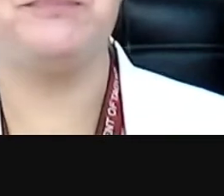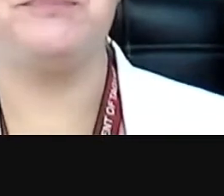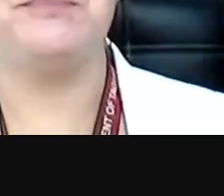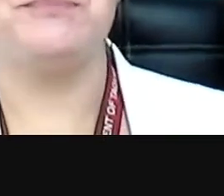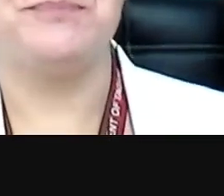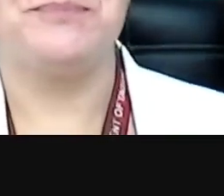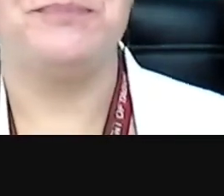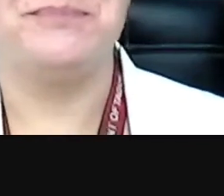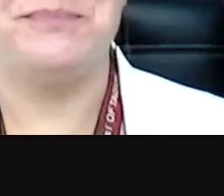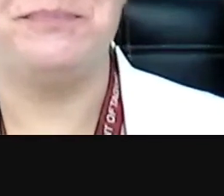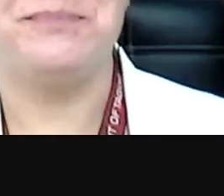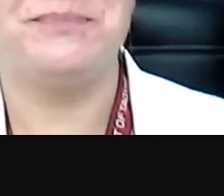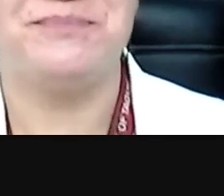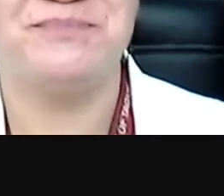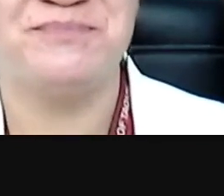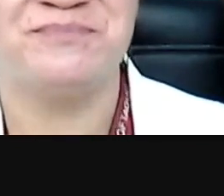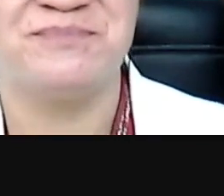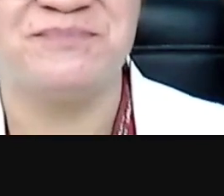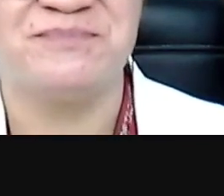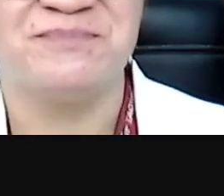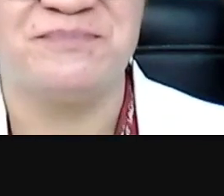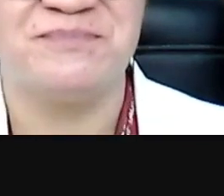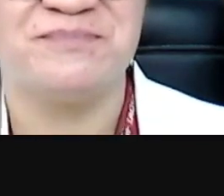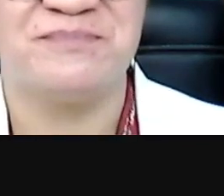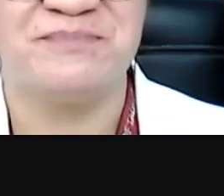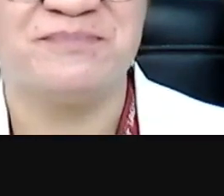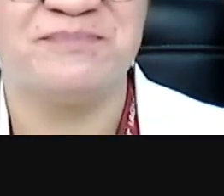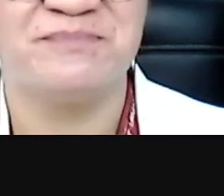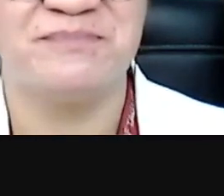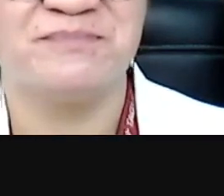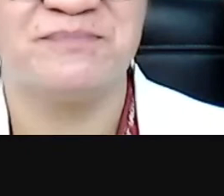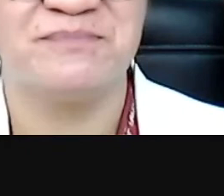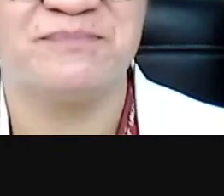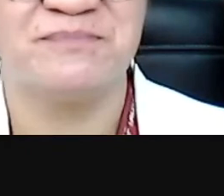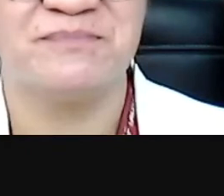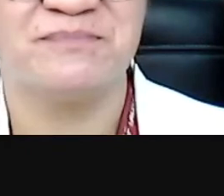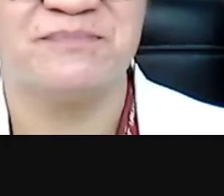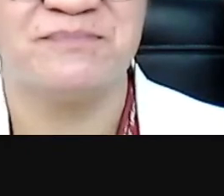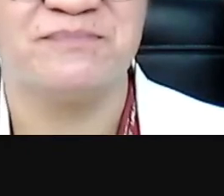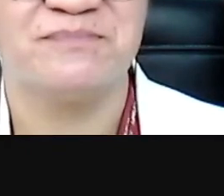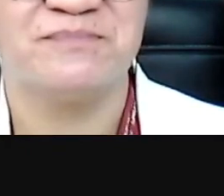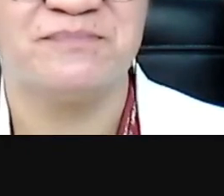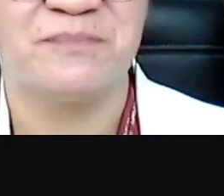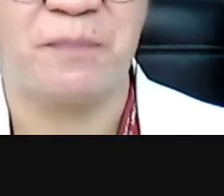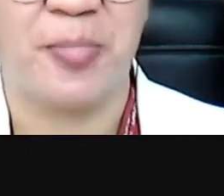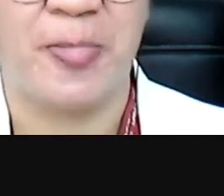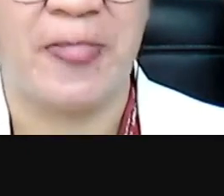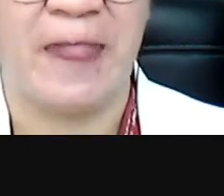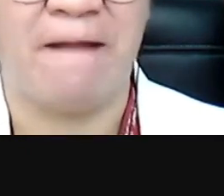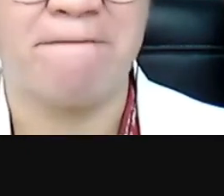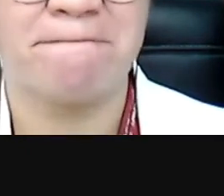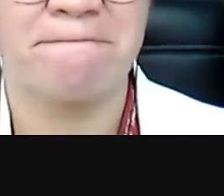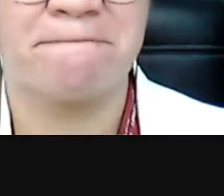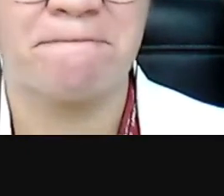Yes. So at least we can see here the synergy definitely of local government, local chief executive supporting our